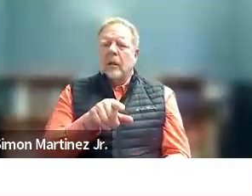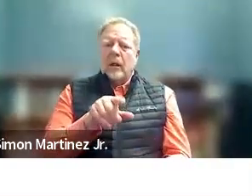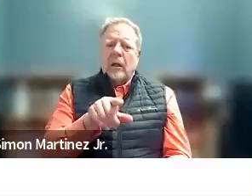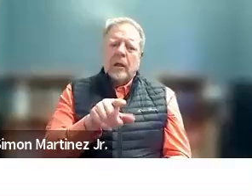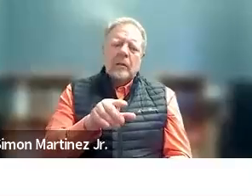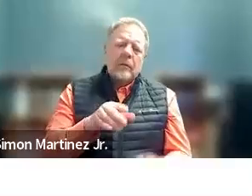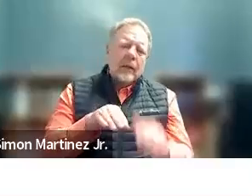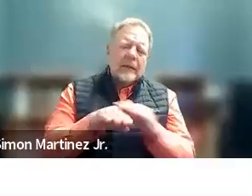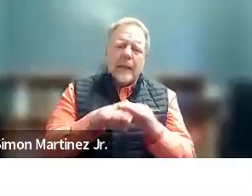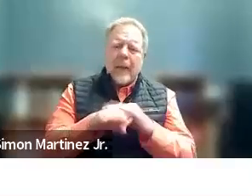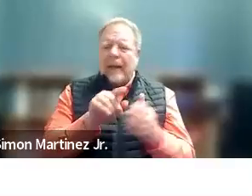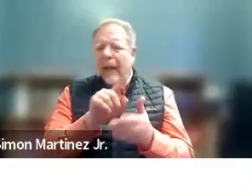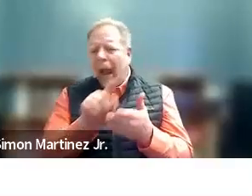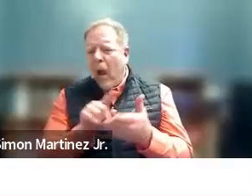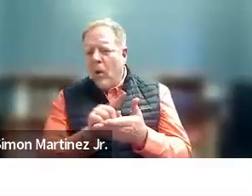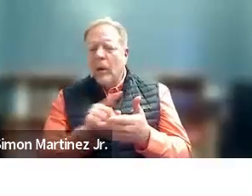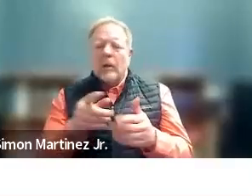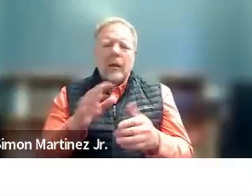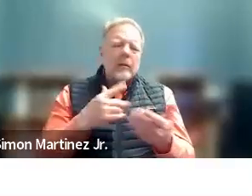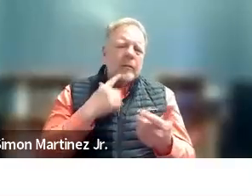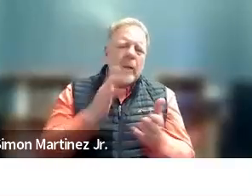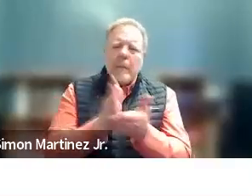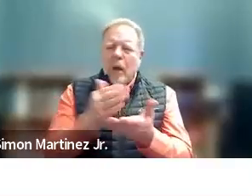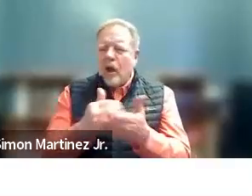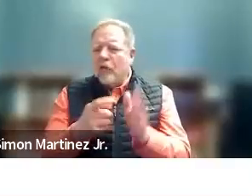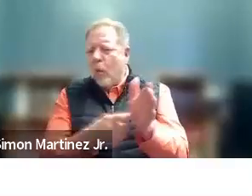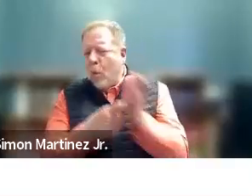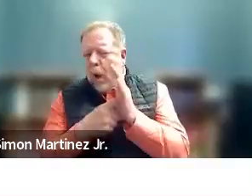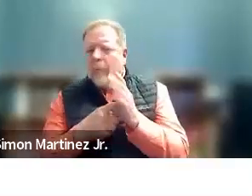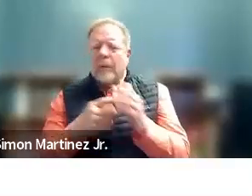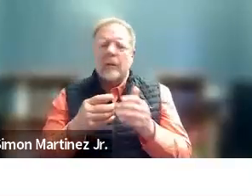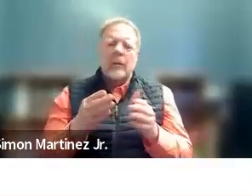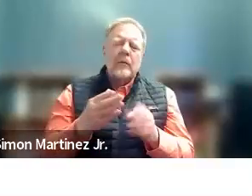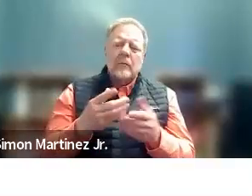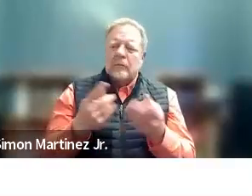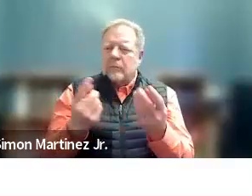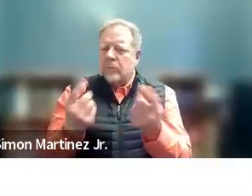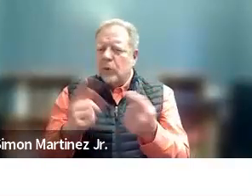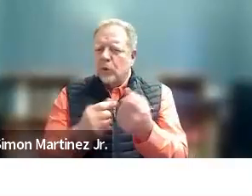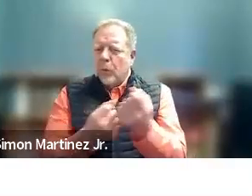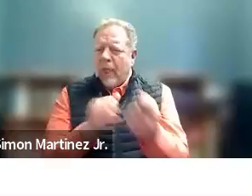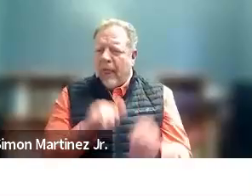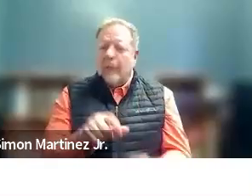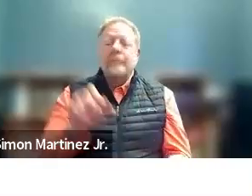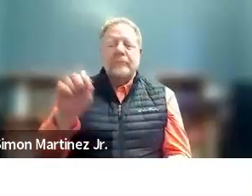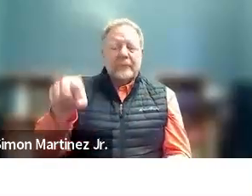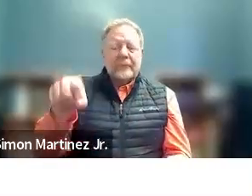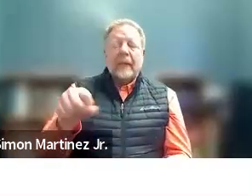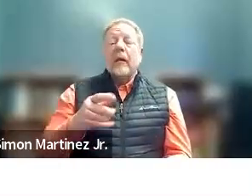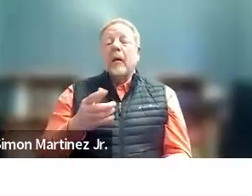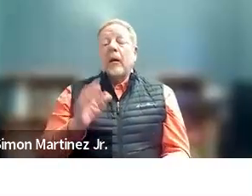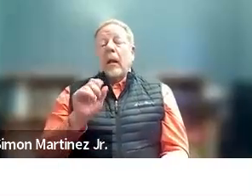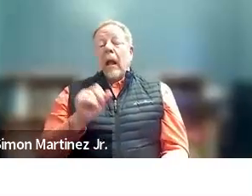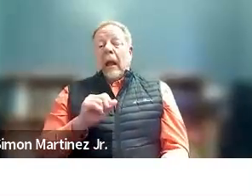you disclose Oh, approximately budgetary requirements to support this initiative? Thank you. yeah, so I can tell you about our team. I